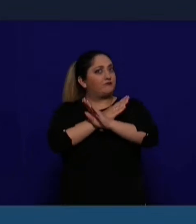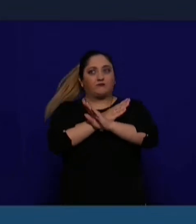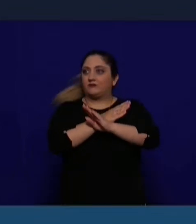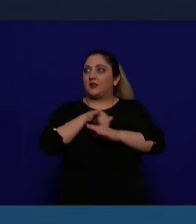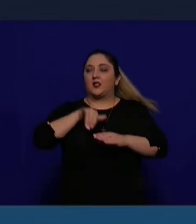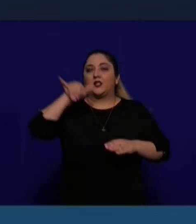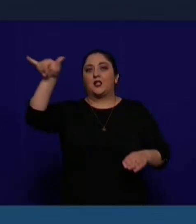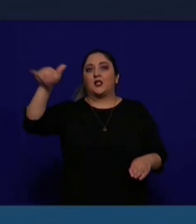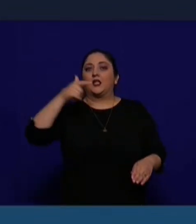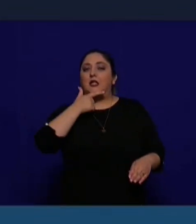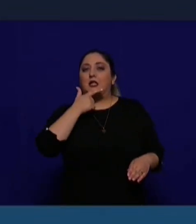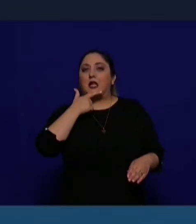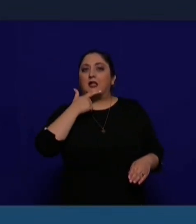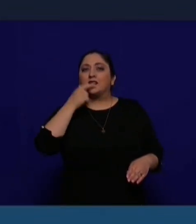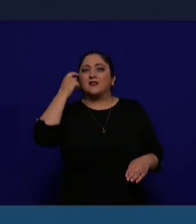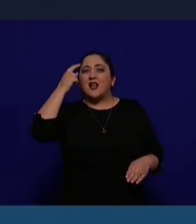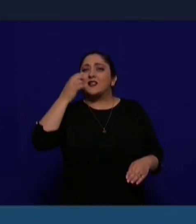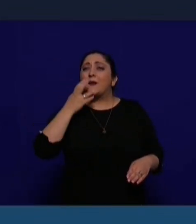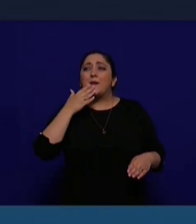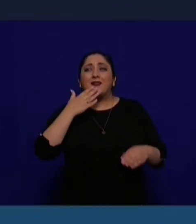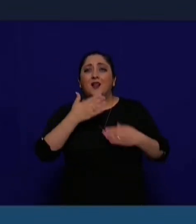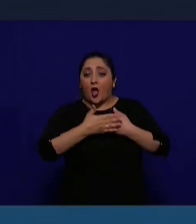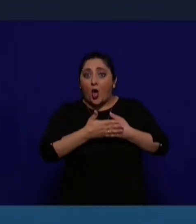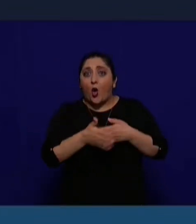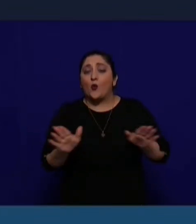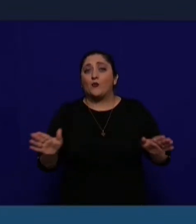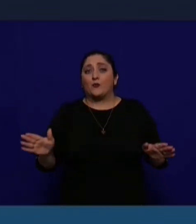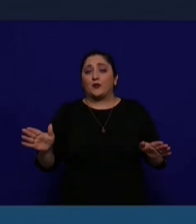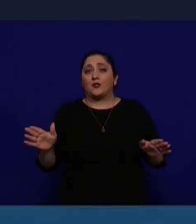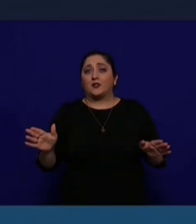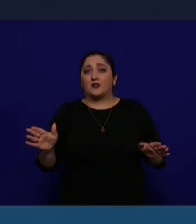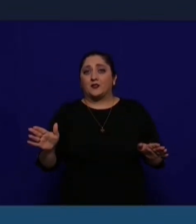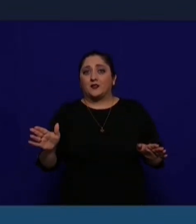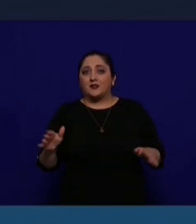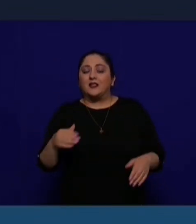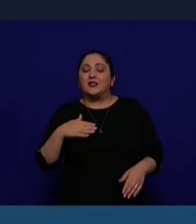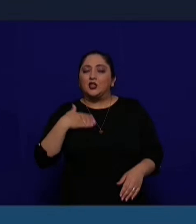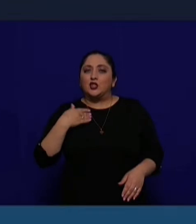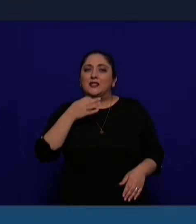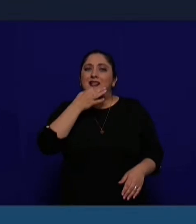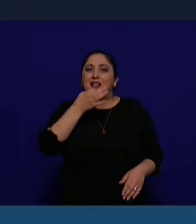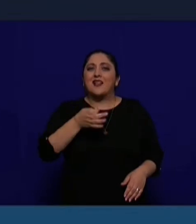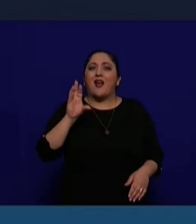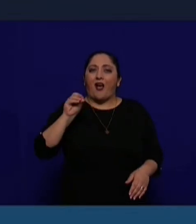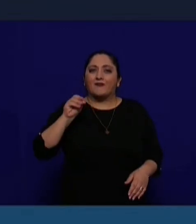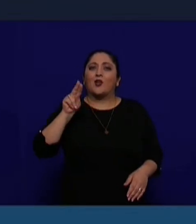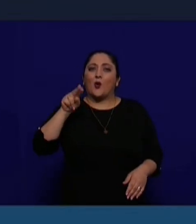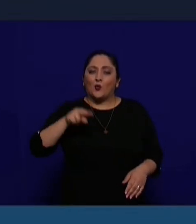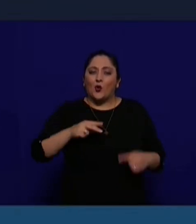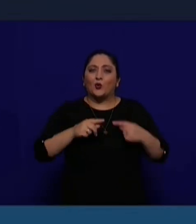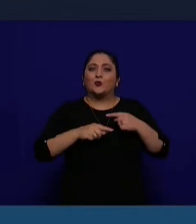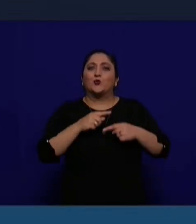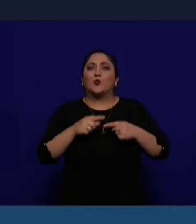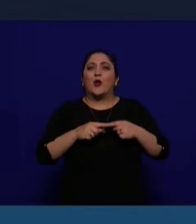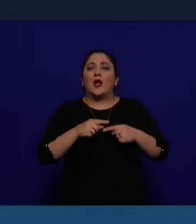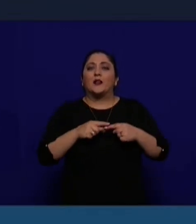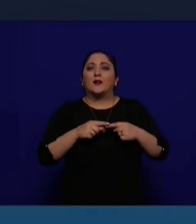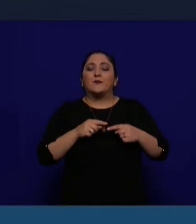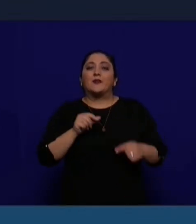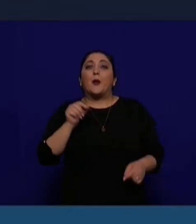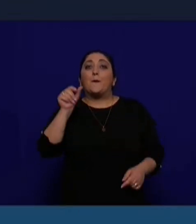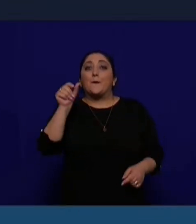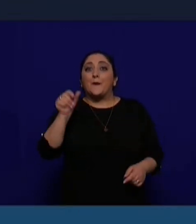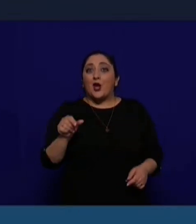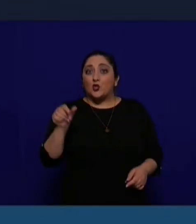conditions will be imposed. And finally, could you clarify whether those officers who have been given